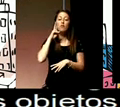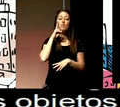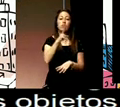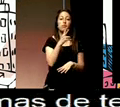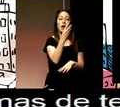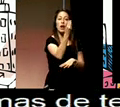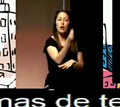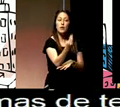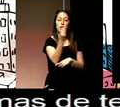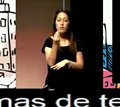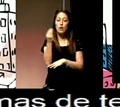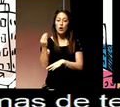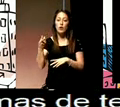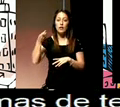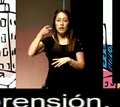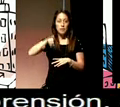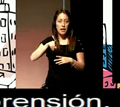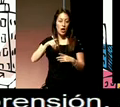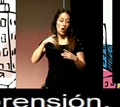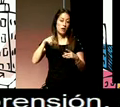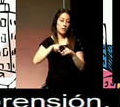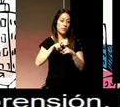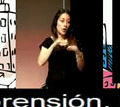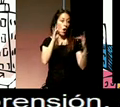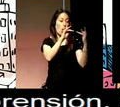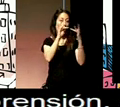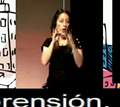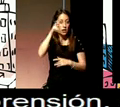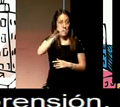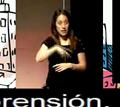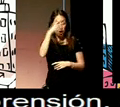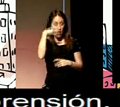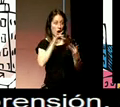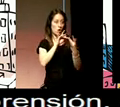localization system by radio frequency, by computer visions, etc.